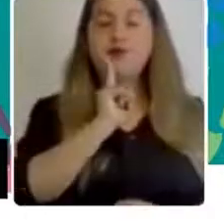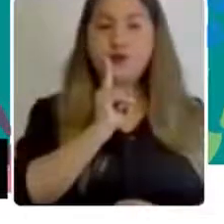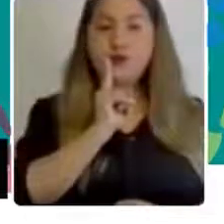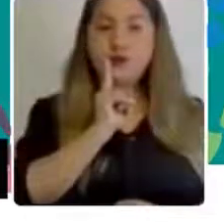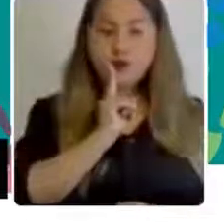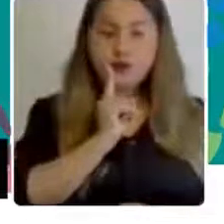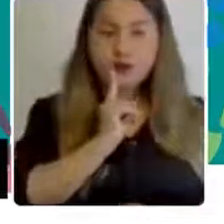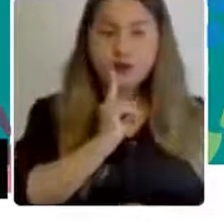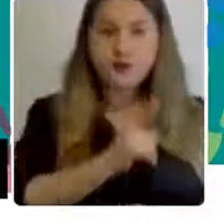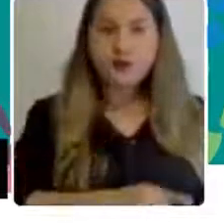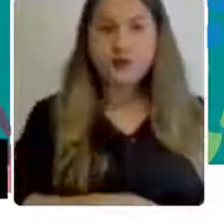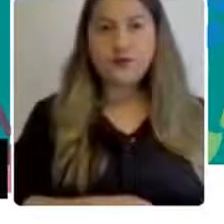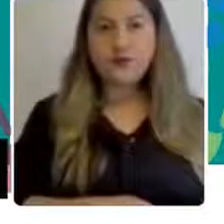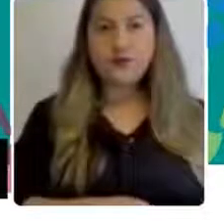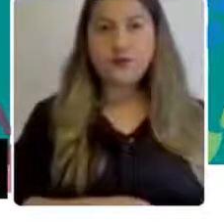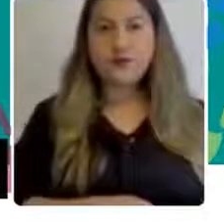with